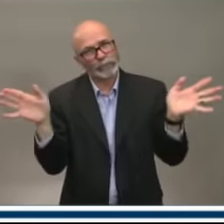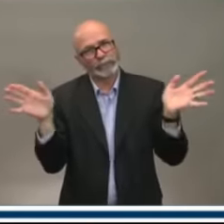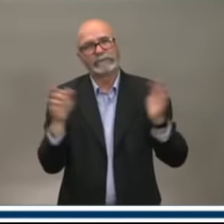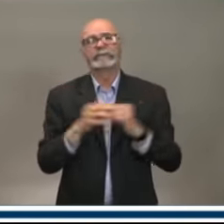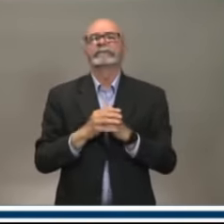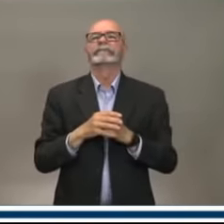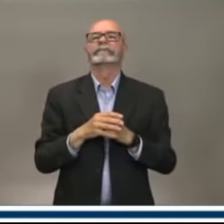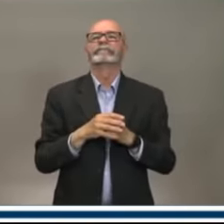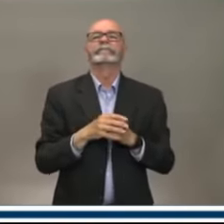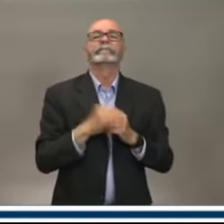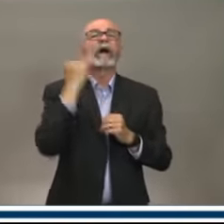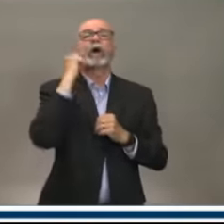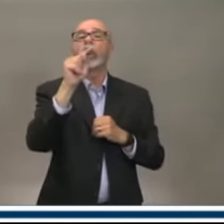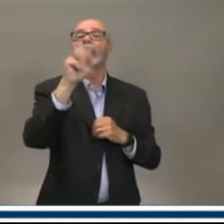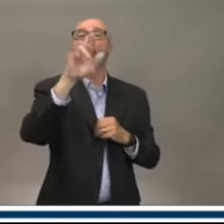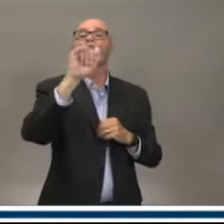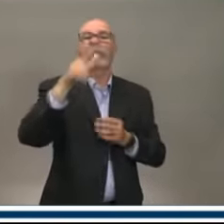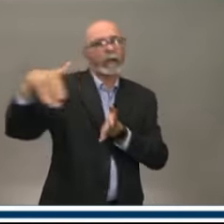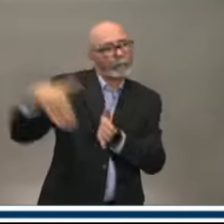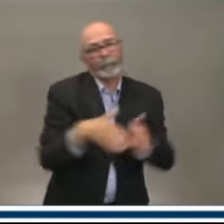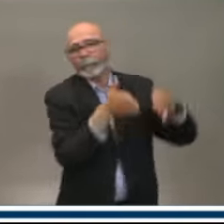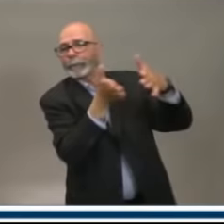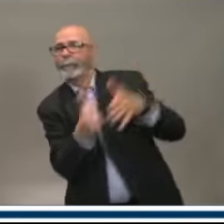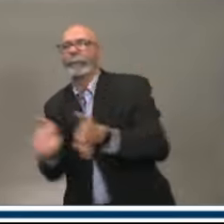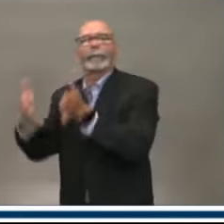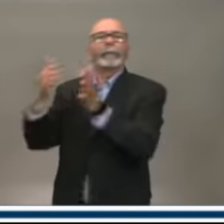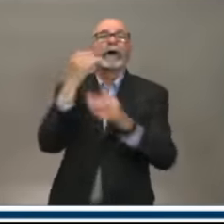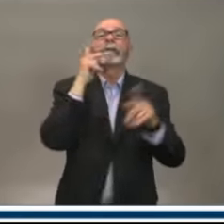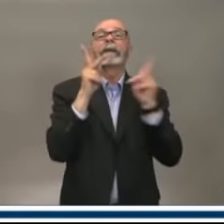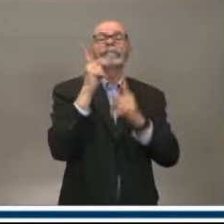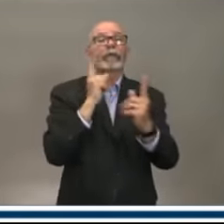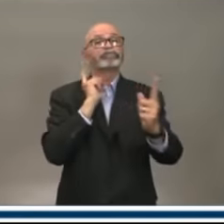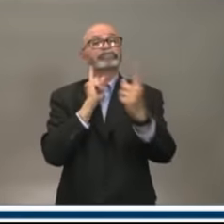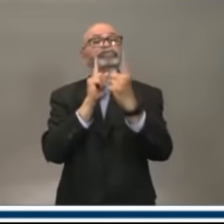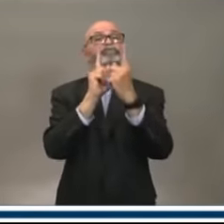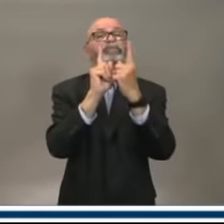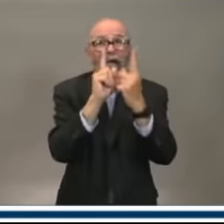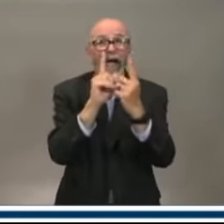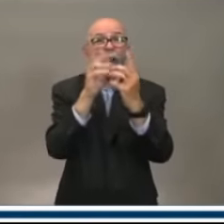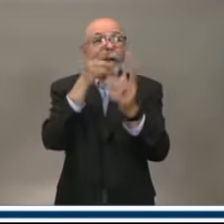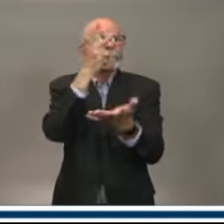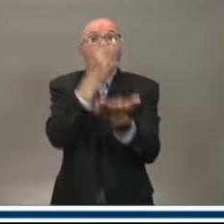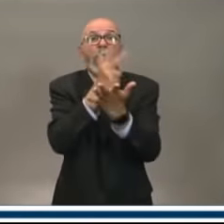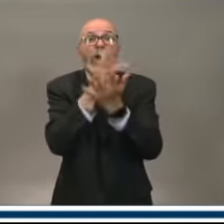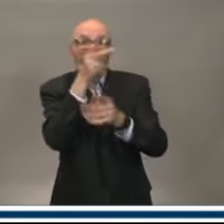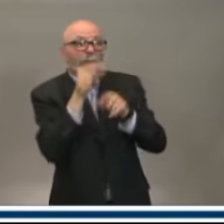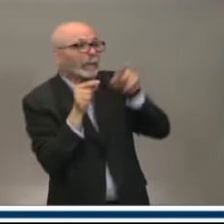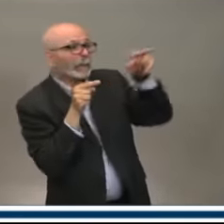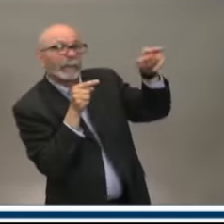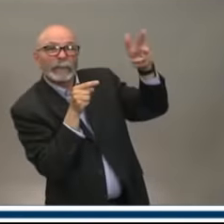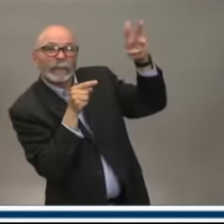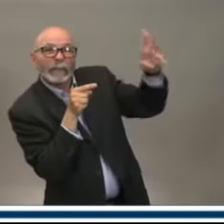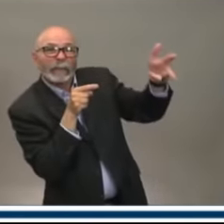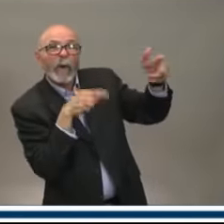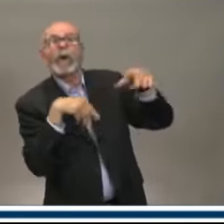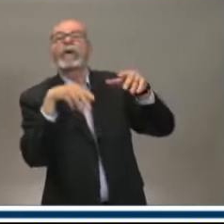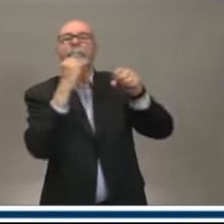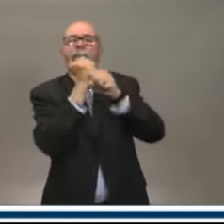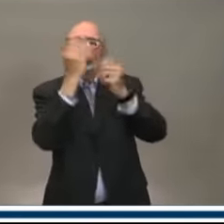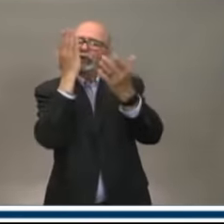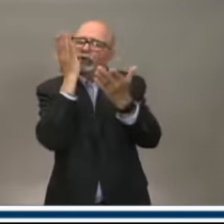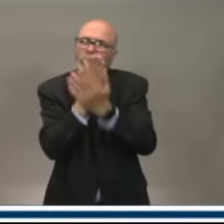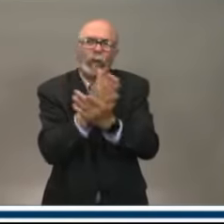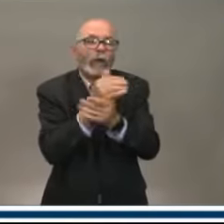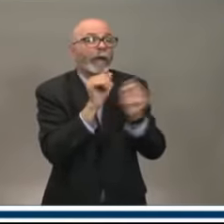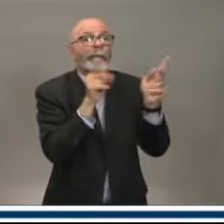trails, if you're passing people in a parking lot or in a park or on a trail, make sure you give each other